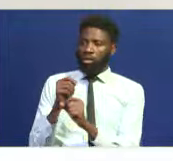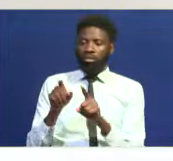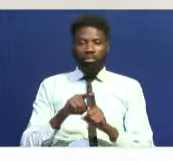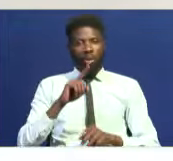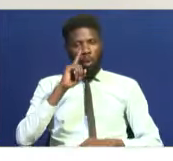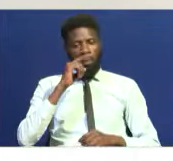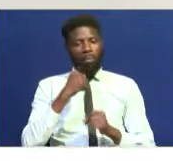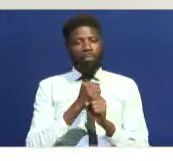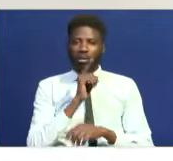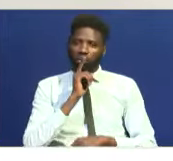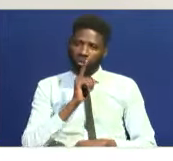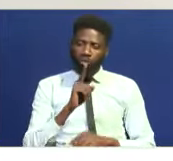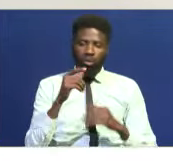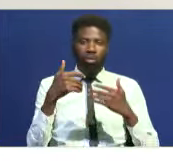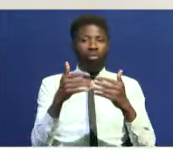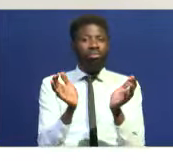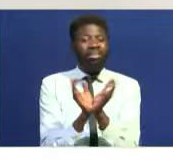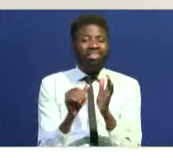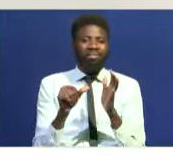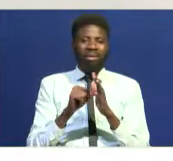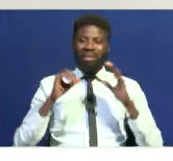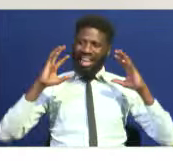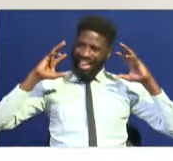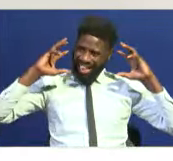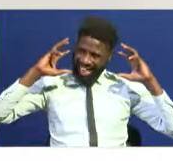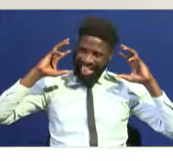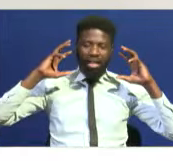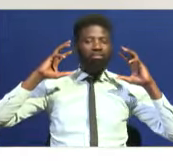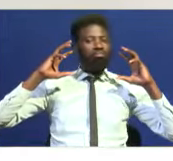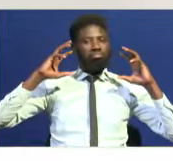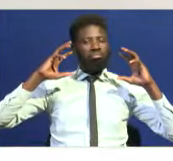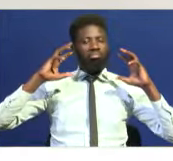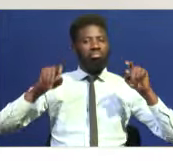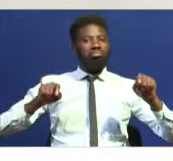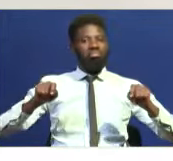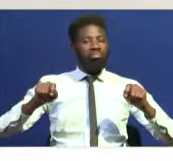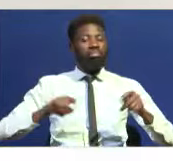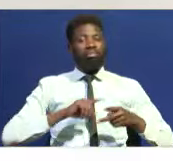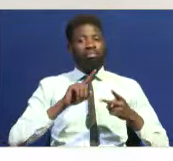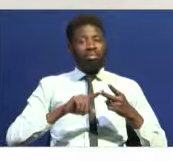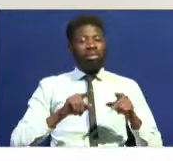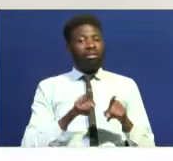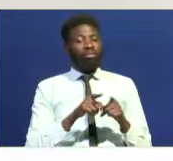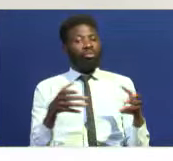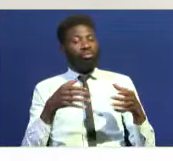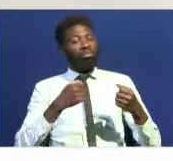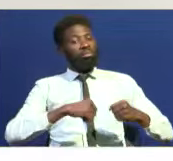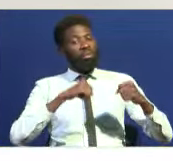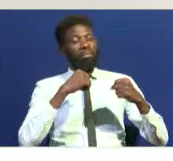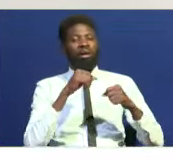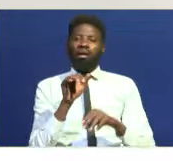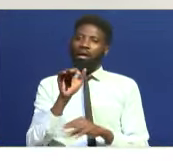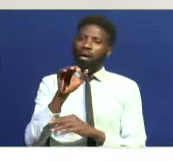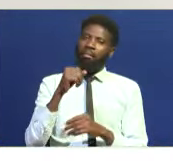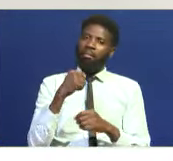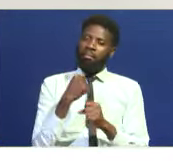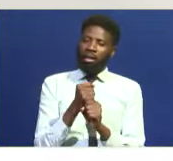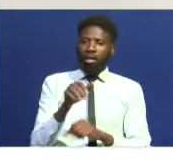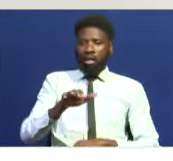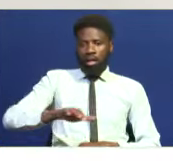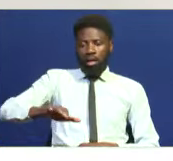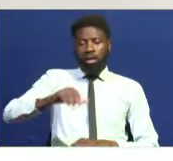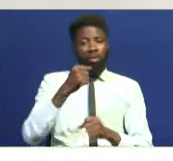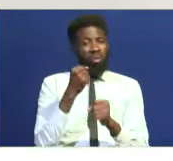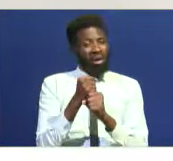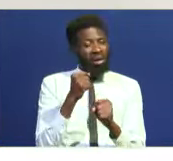cases of distress within the community. Employers are also being urged to create a favorable atmosphere at the workplace that